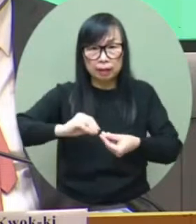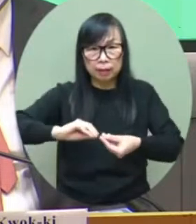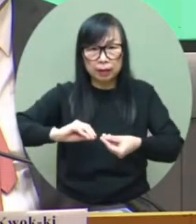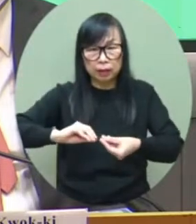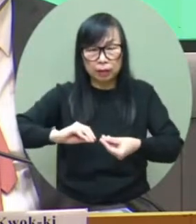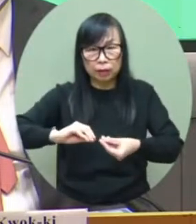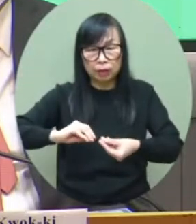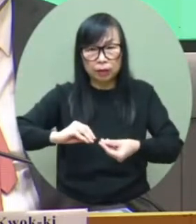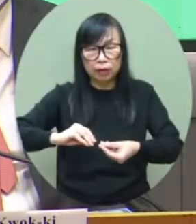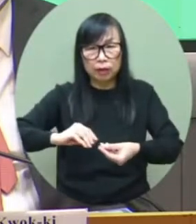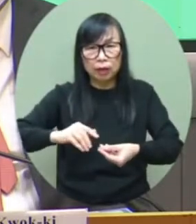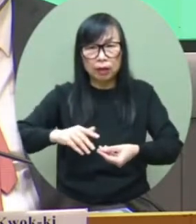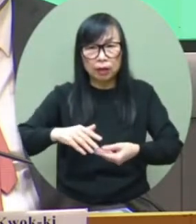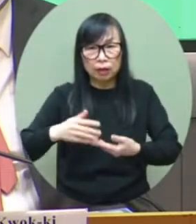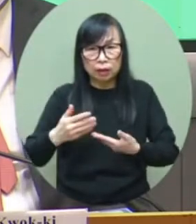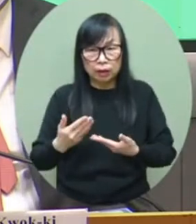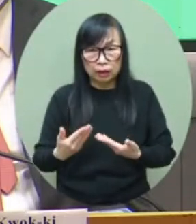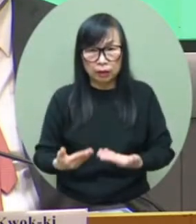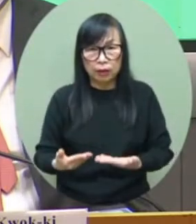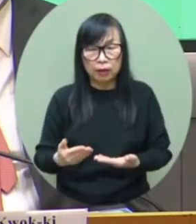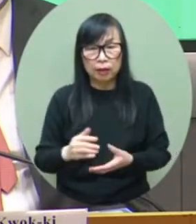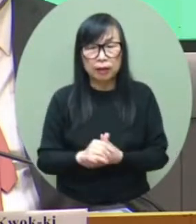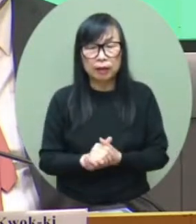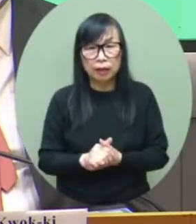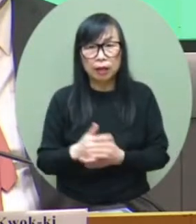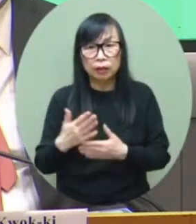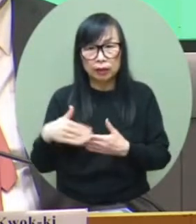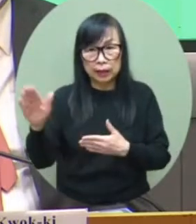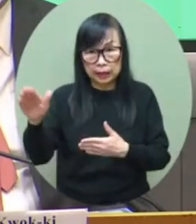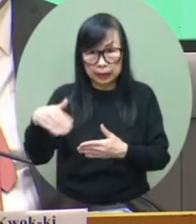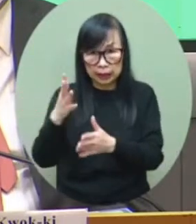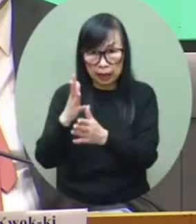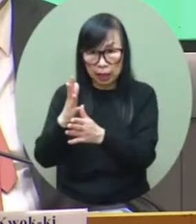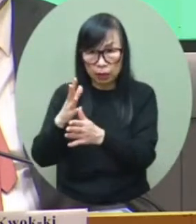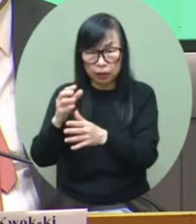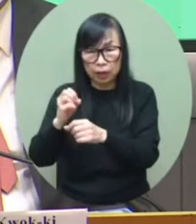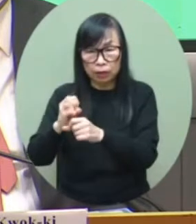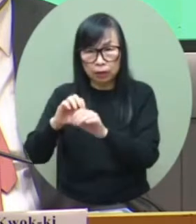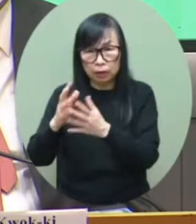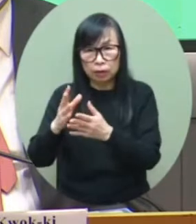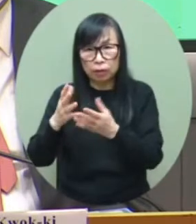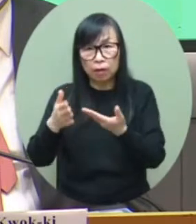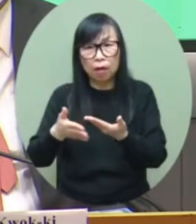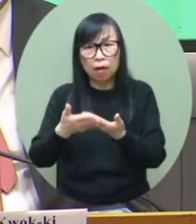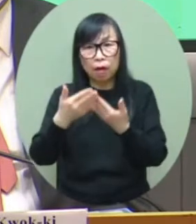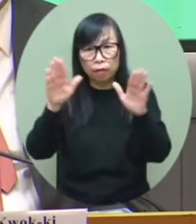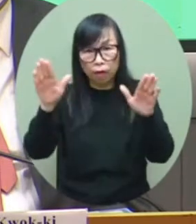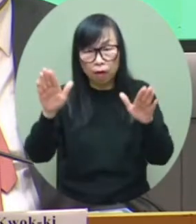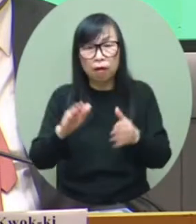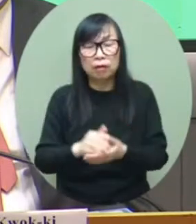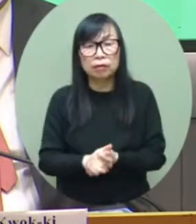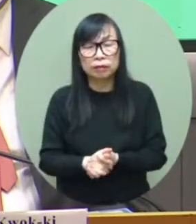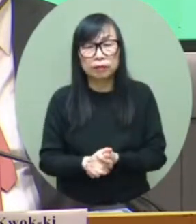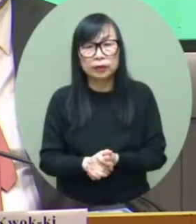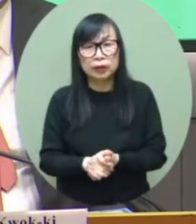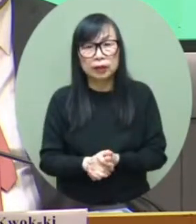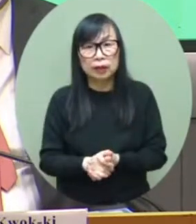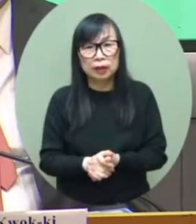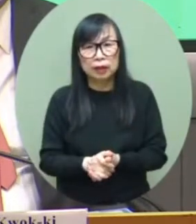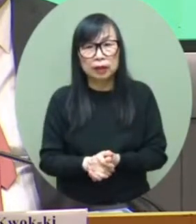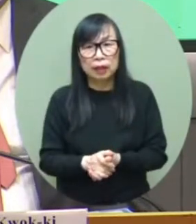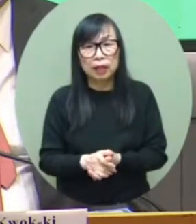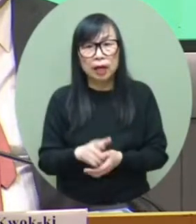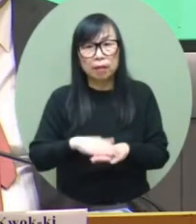apply for a free air ticket. Since